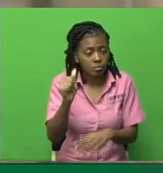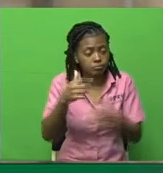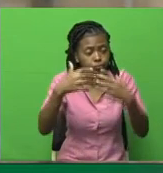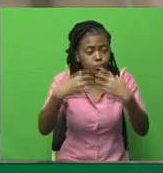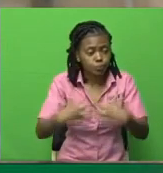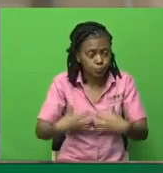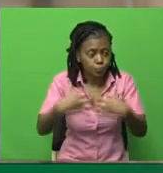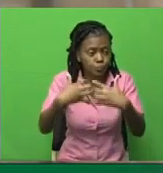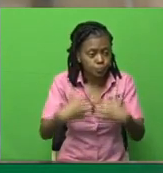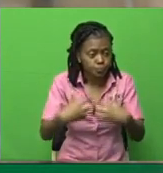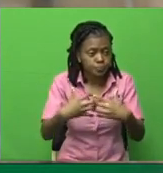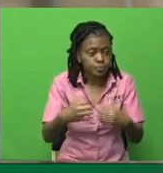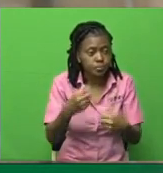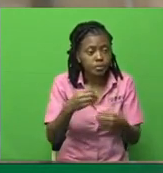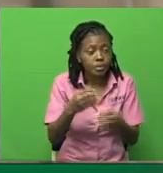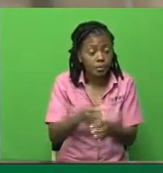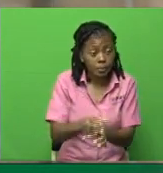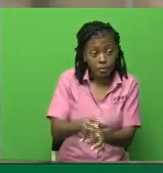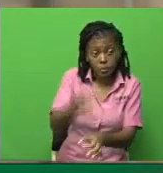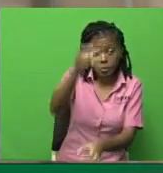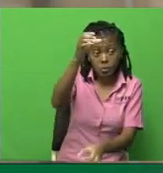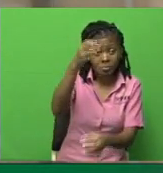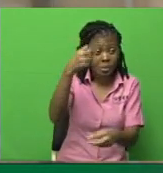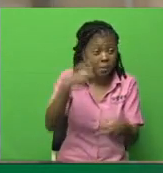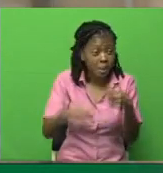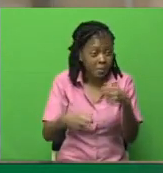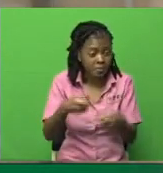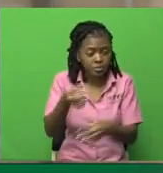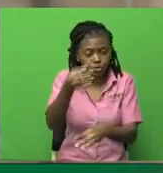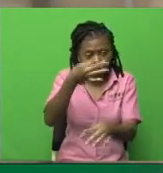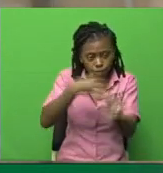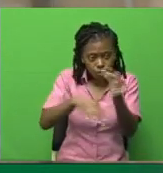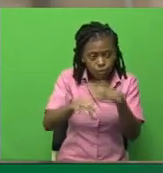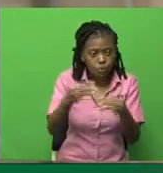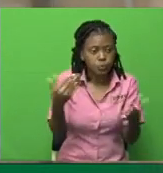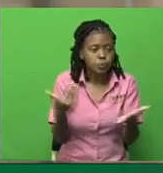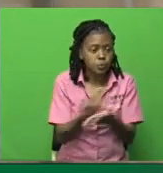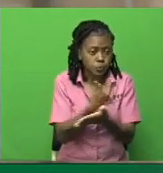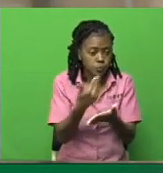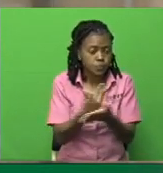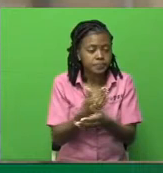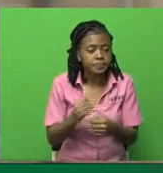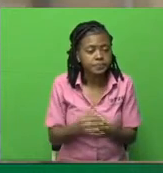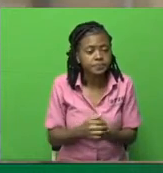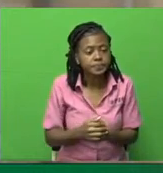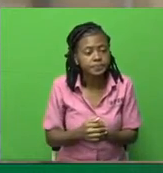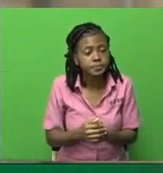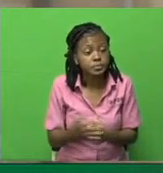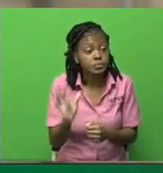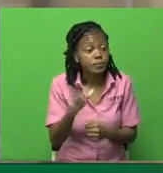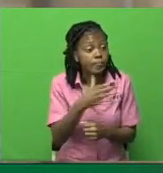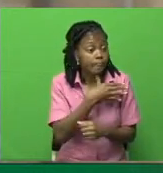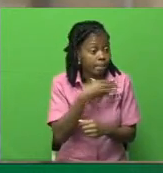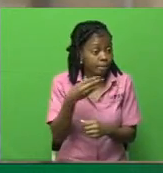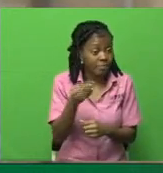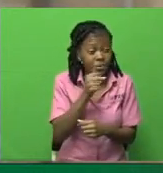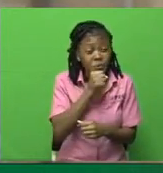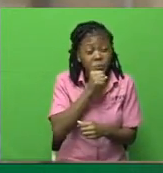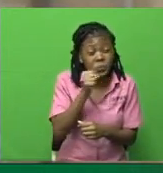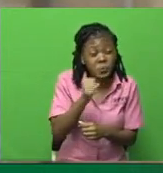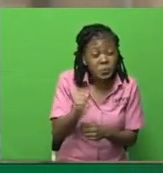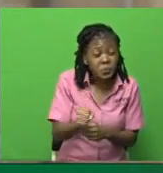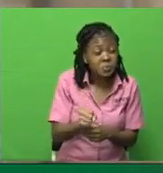defective poles and insulators completed the benefit of the replacement of age transmission infrastructure